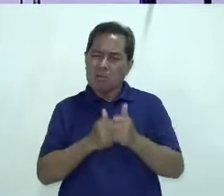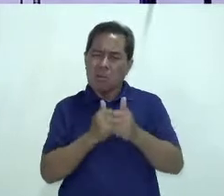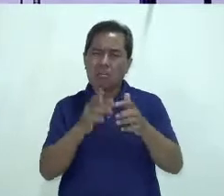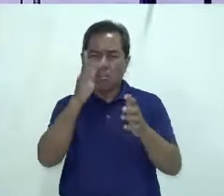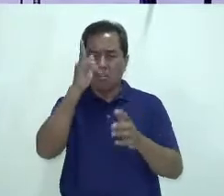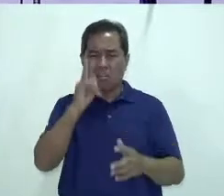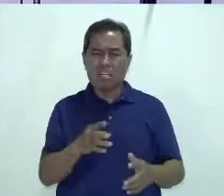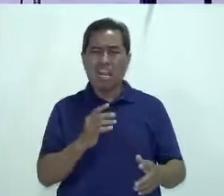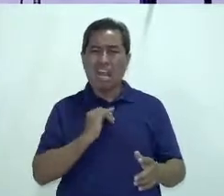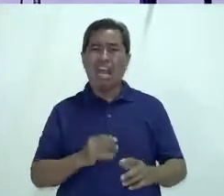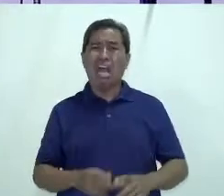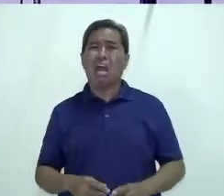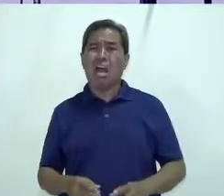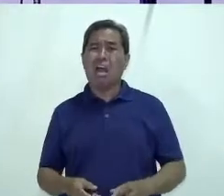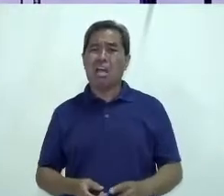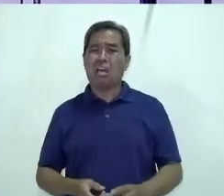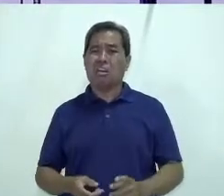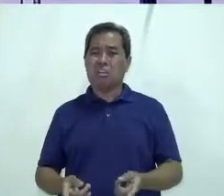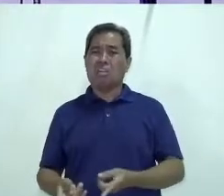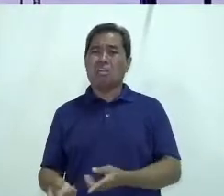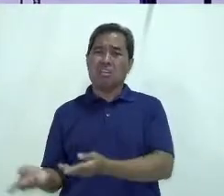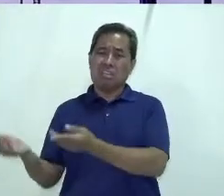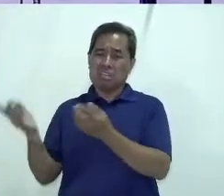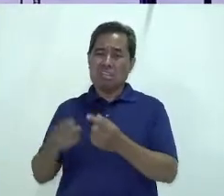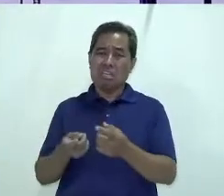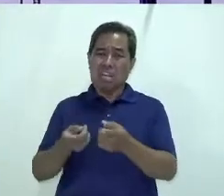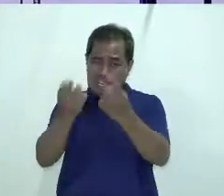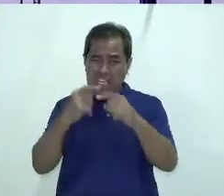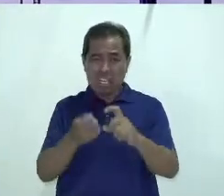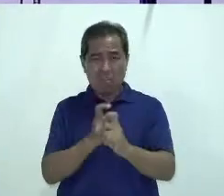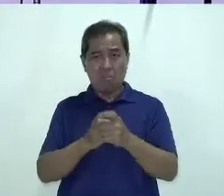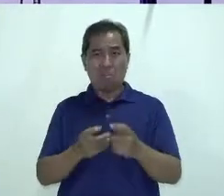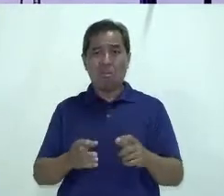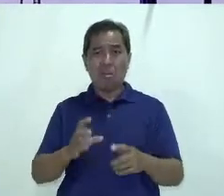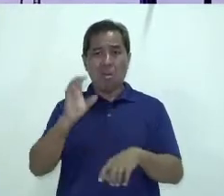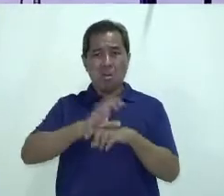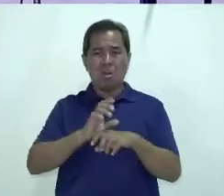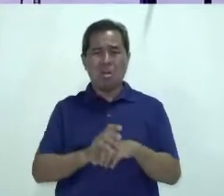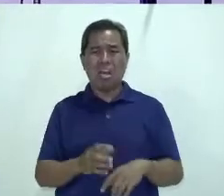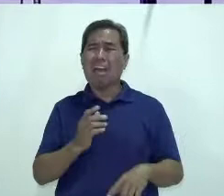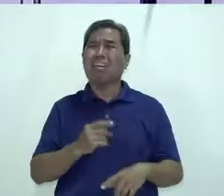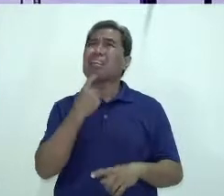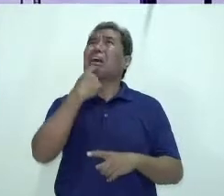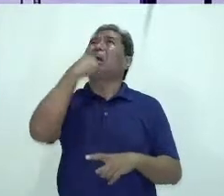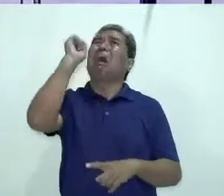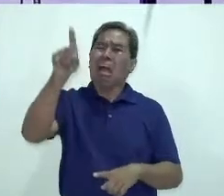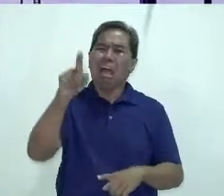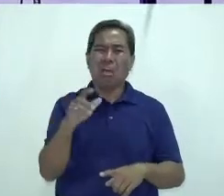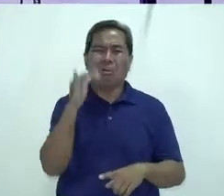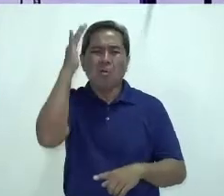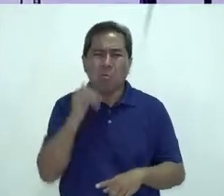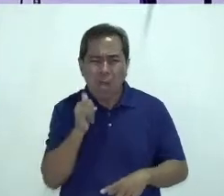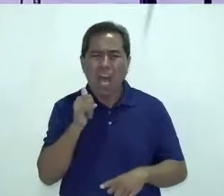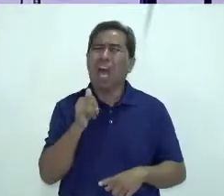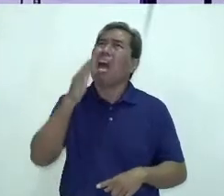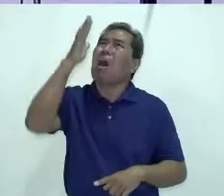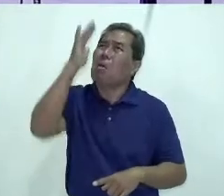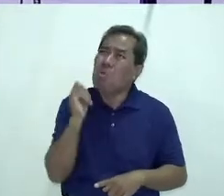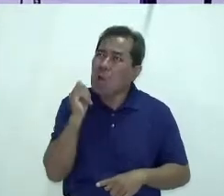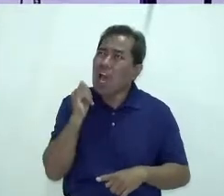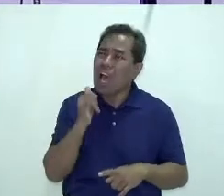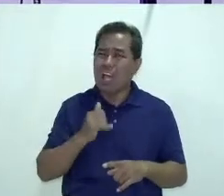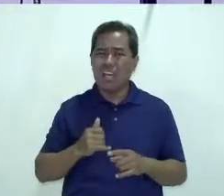came from church, and now all of this is happening. God, why? Why are you allowing this to